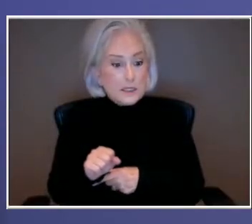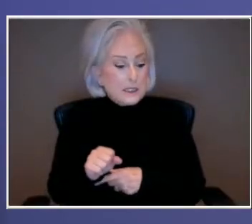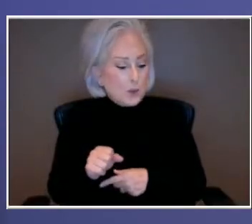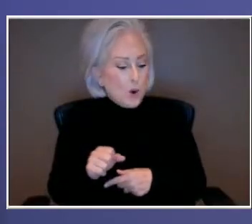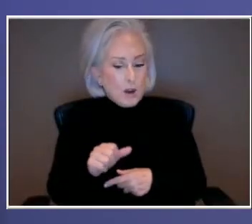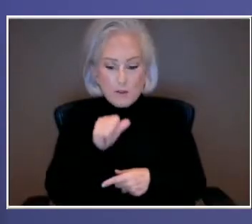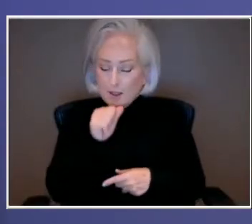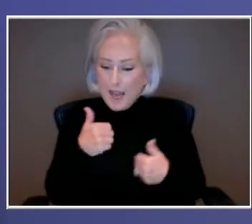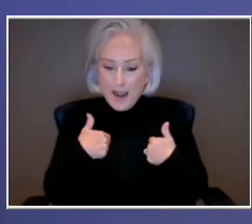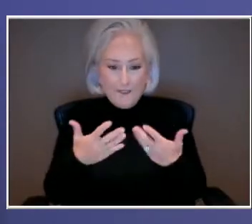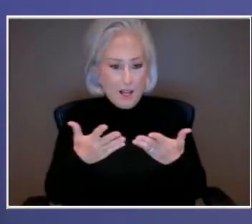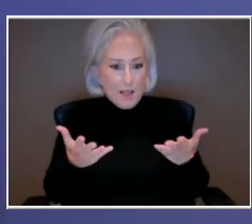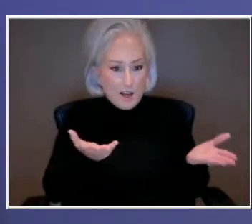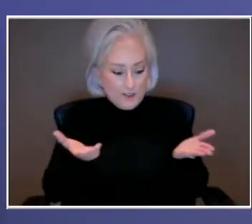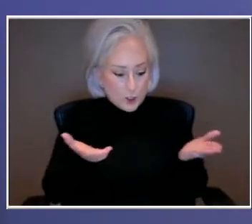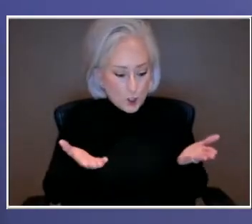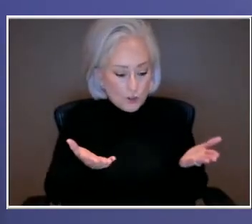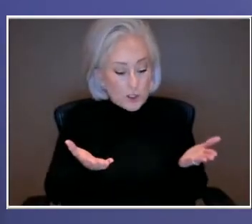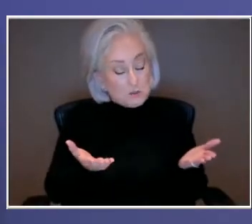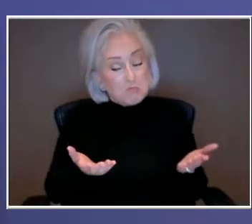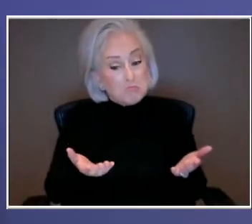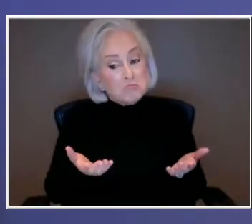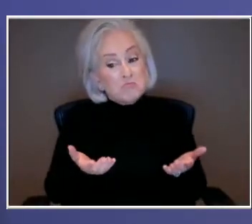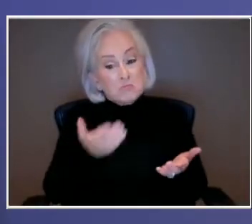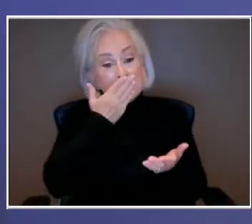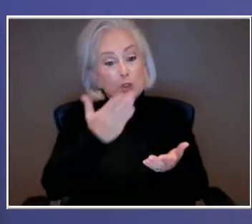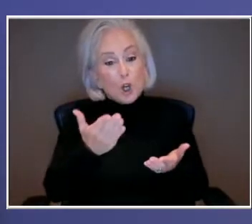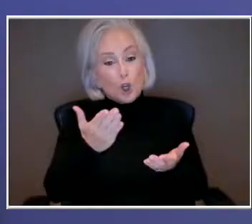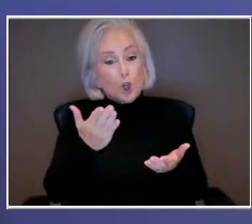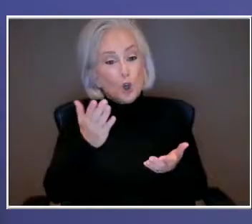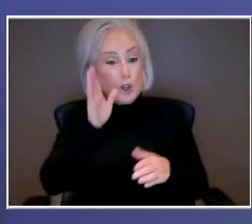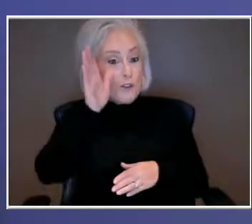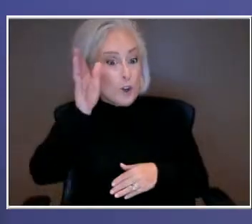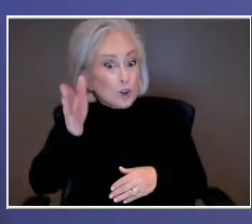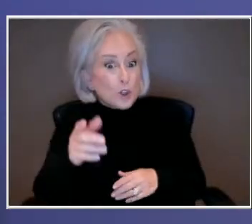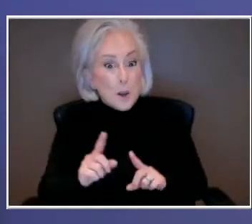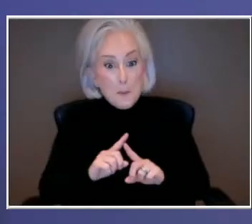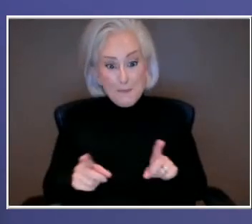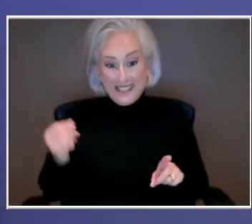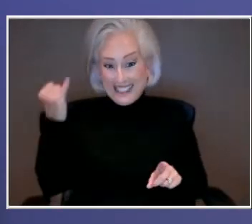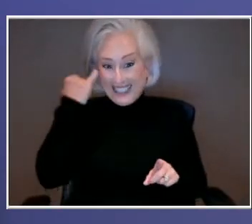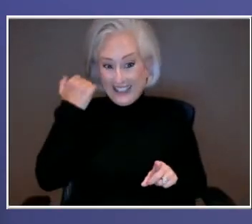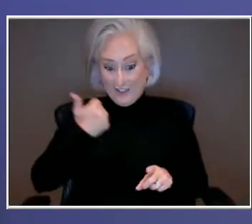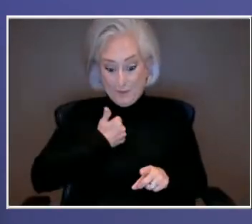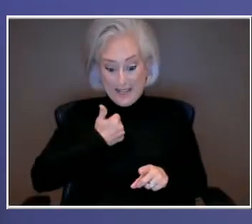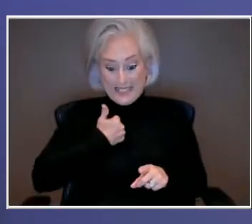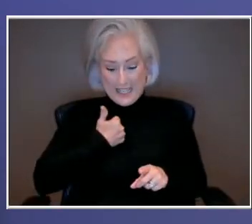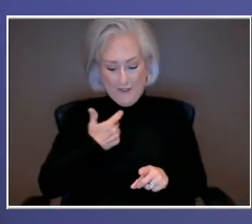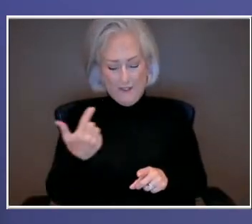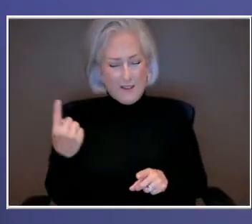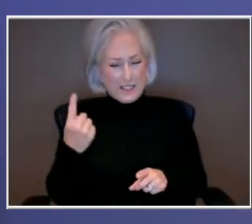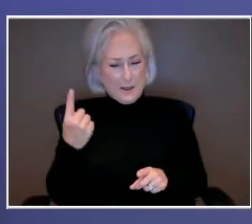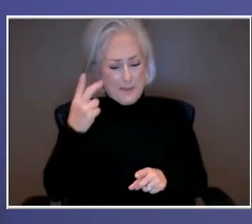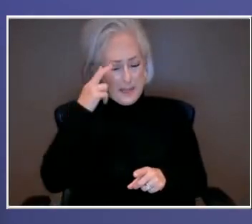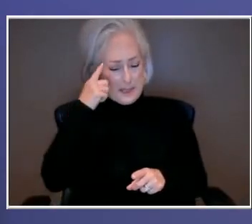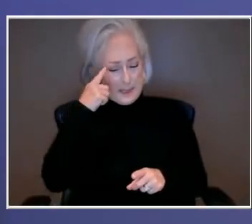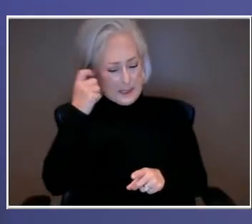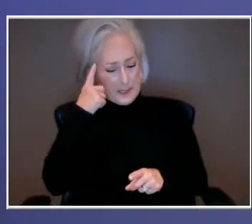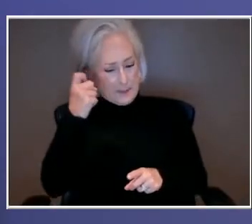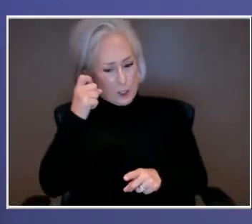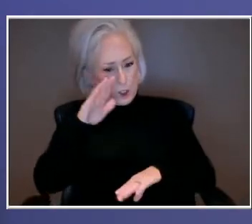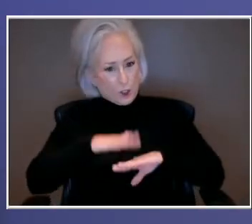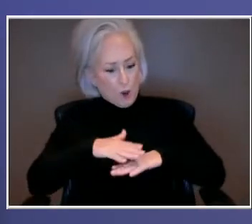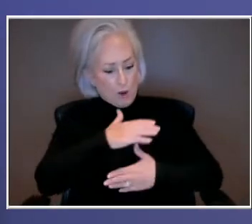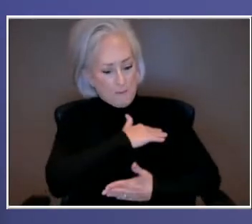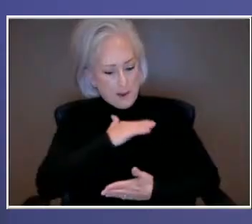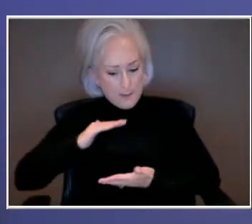frankly, if I have a suspicious lesion or no suspicious lesion on my mammogram, I want a qualified breast